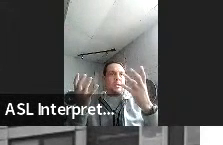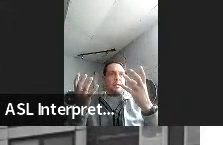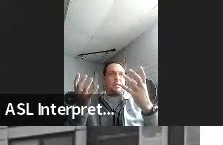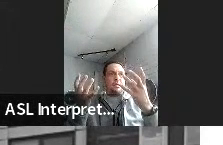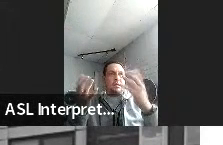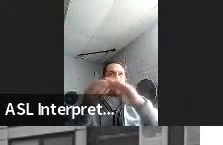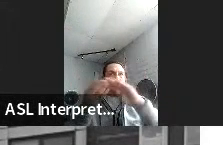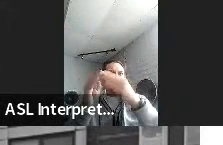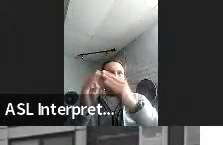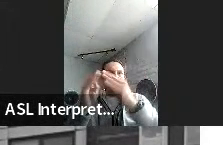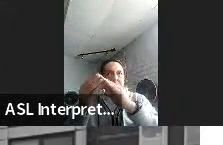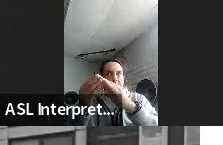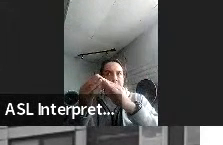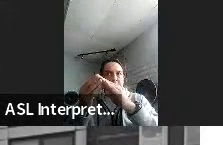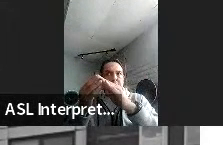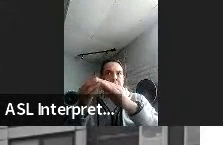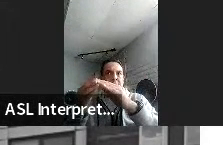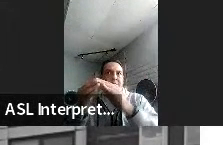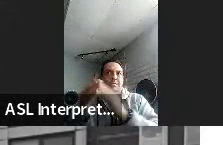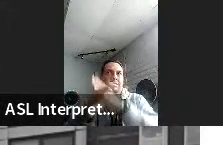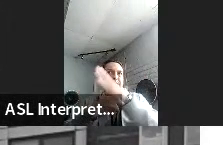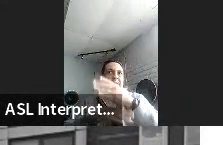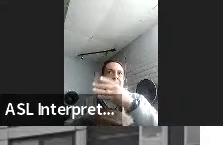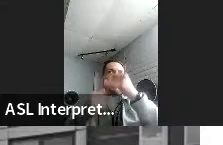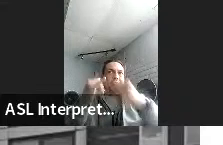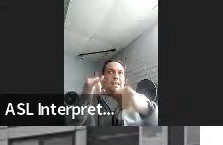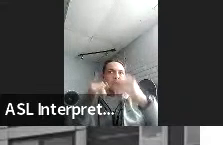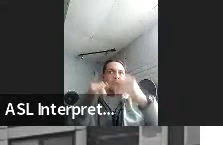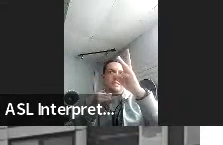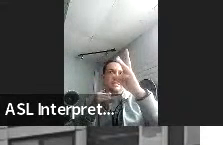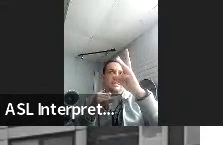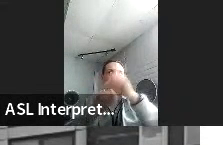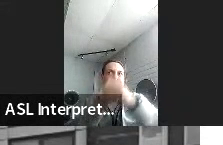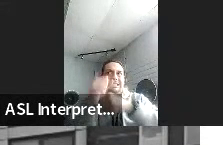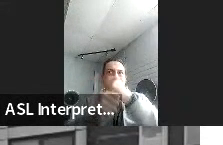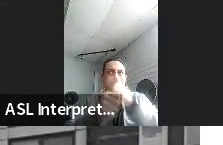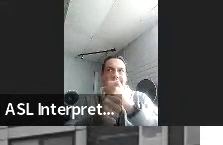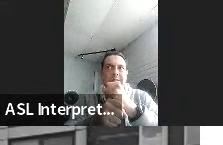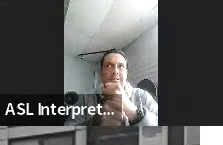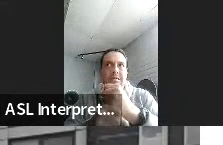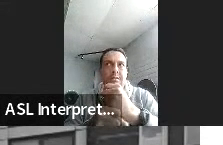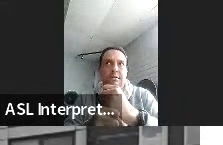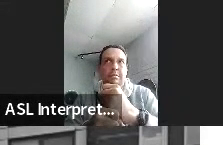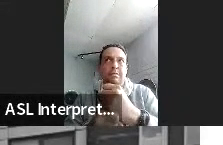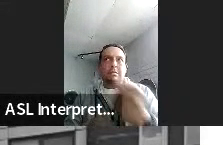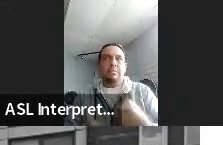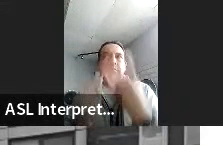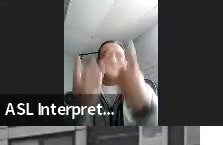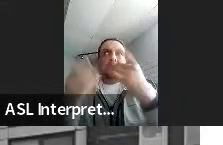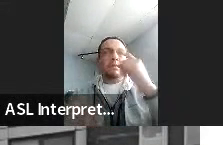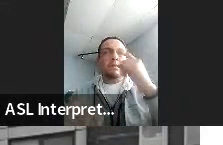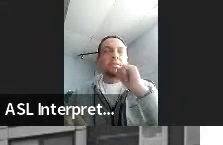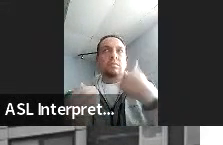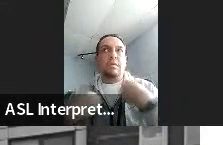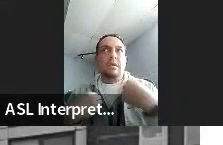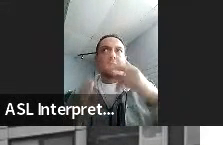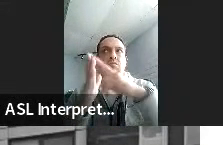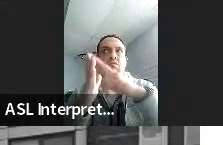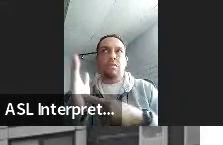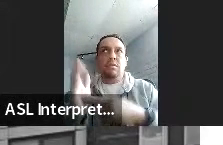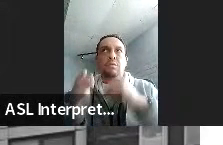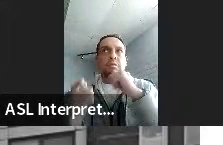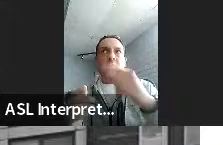60 years. But vast parts of the city today have no rules whatsoever to prevent kinds of buildings that don't contribute to the